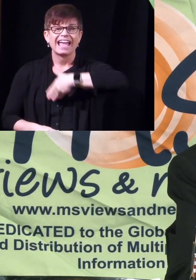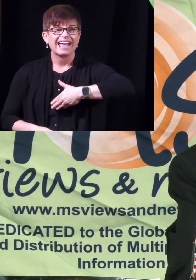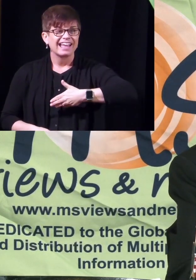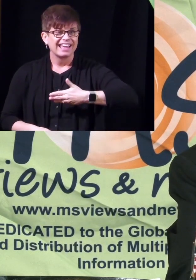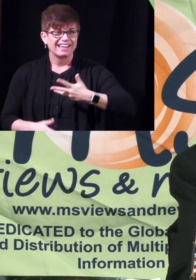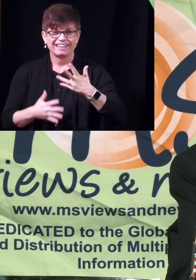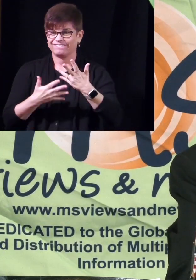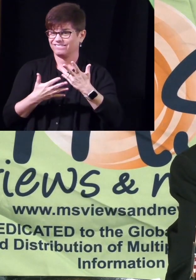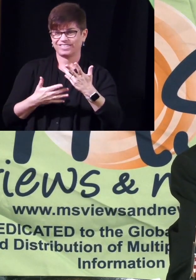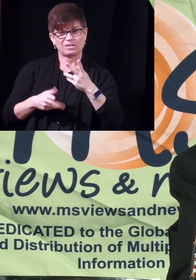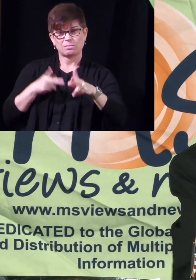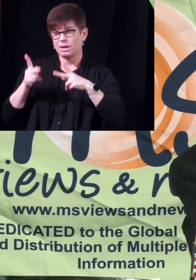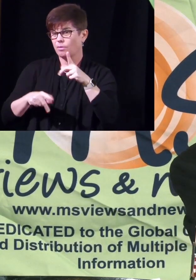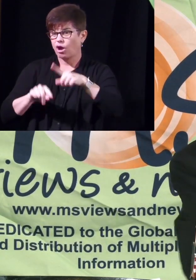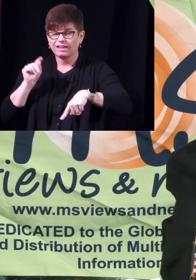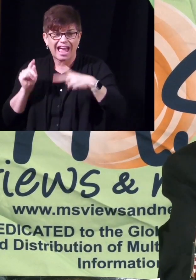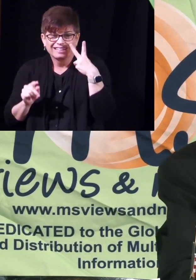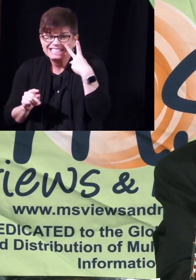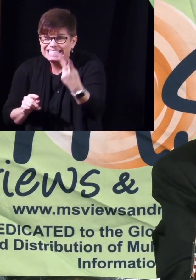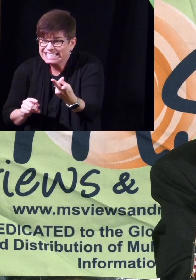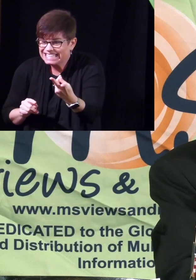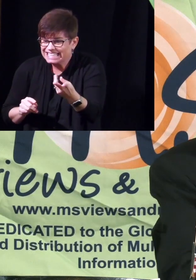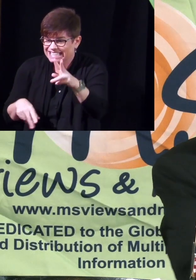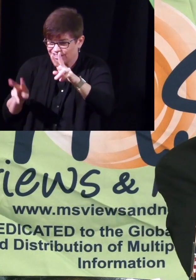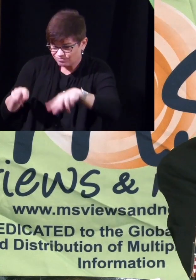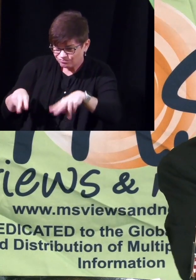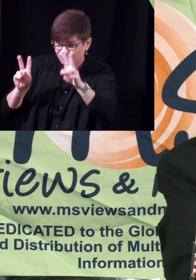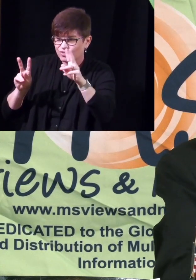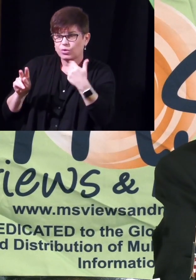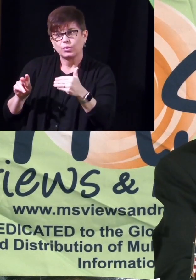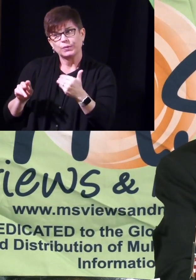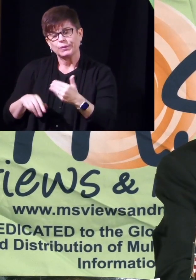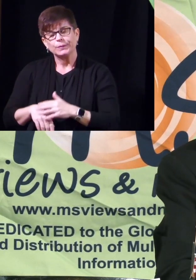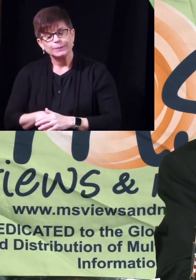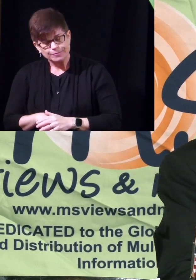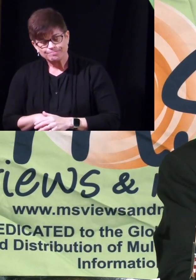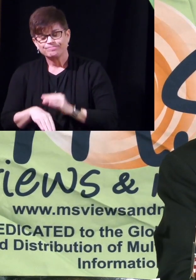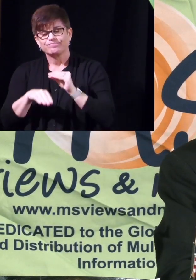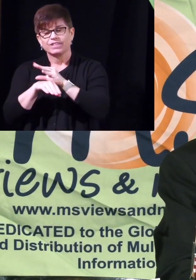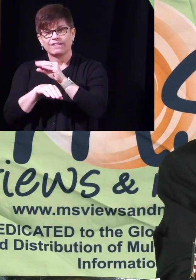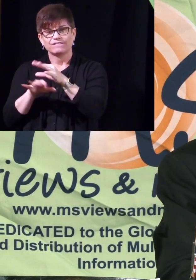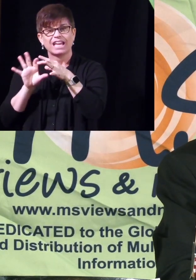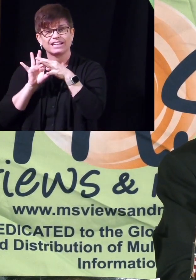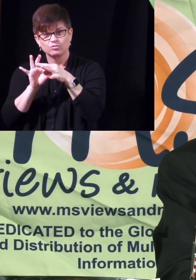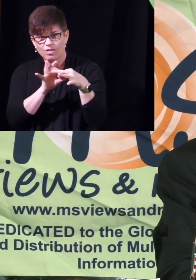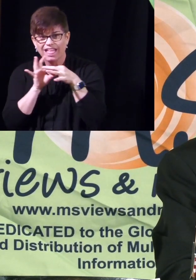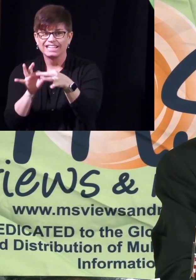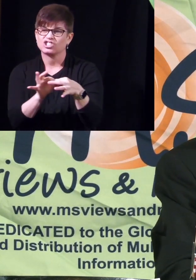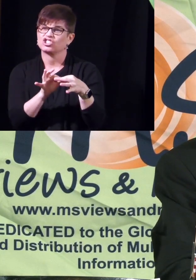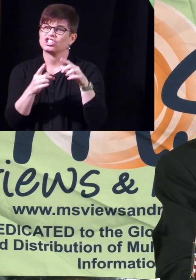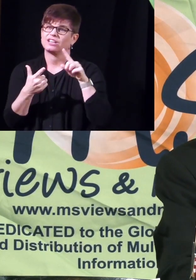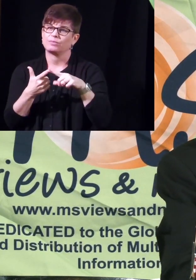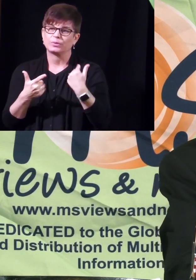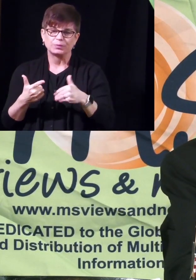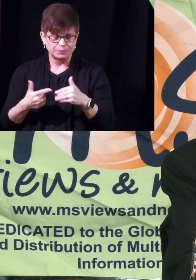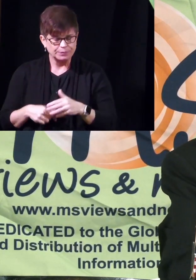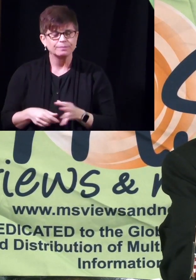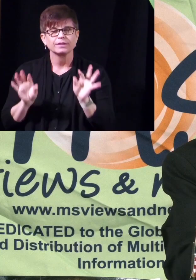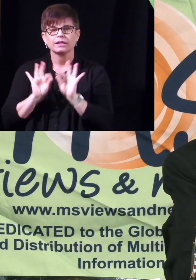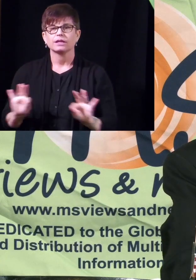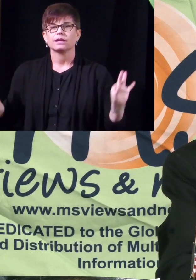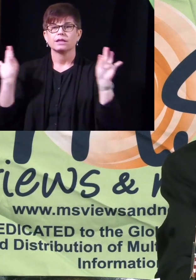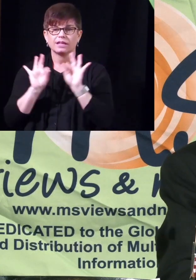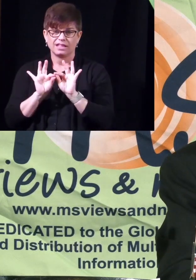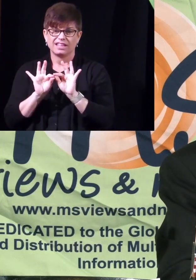So people get, sometimes it can, as it says here, it can affect confidence, it can affect relationships, it can do a whole bunch of things. Very important. And these include things